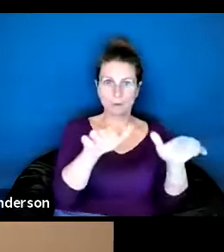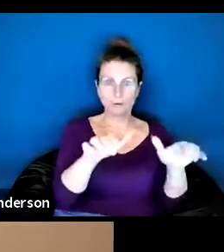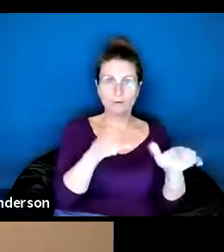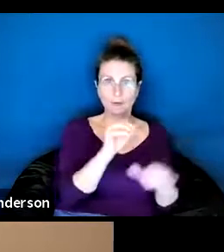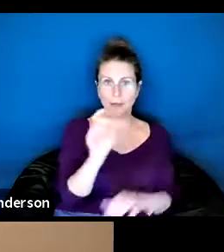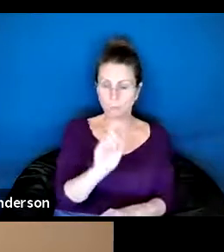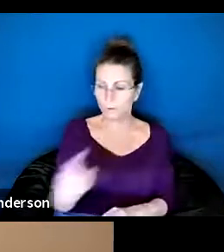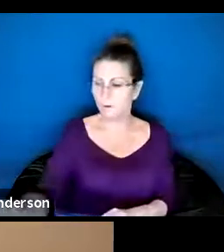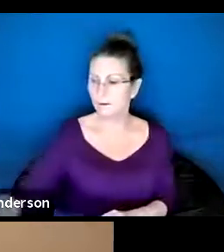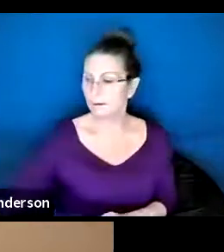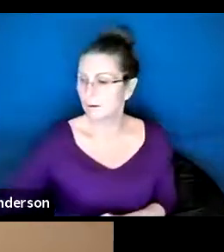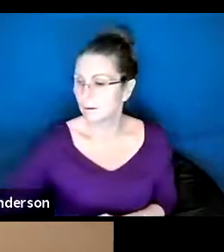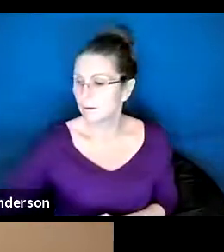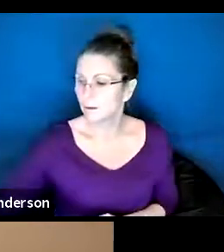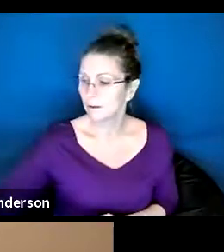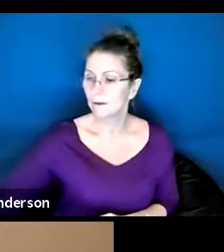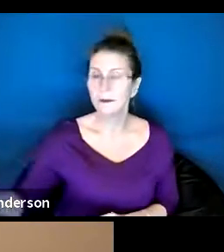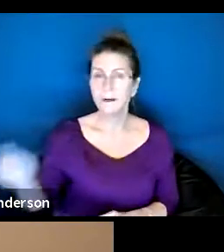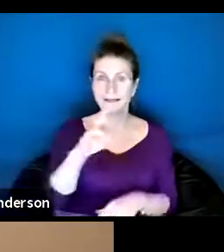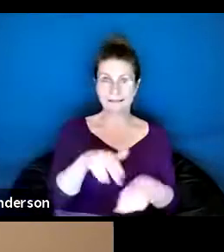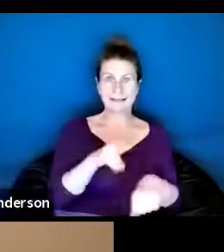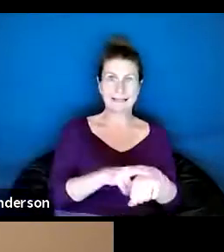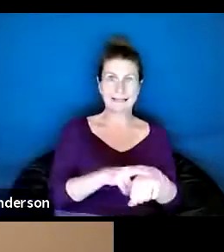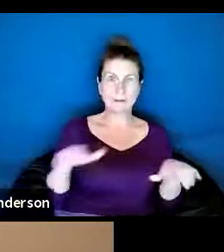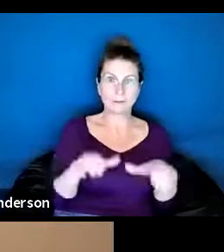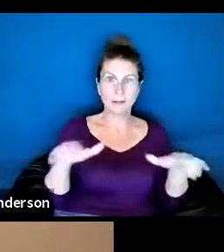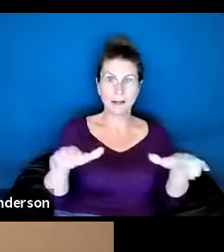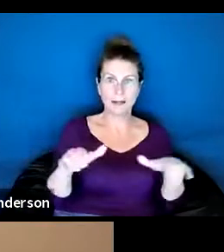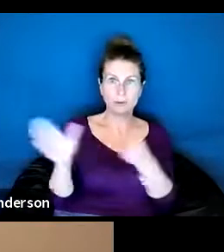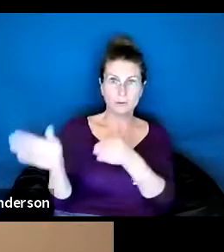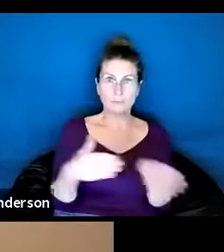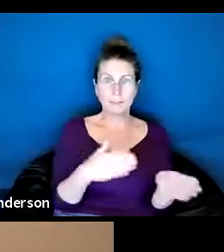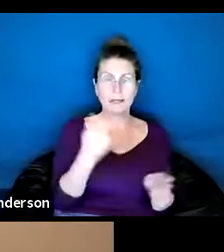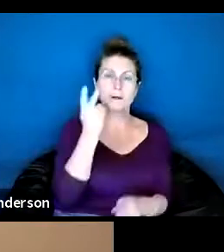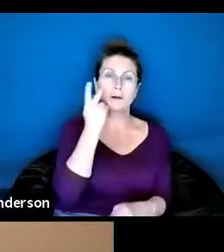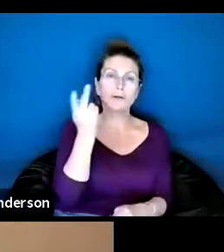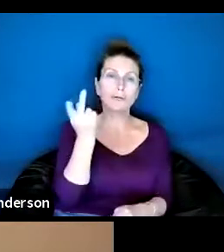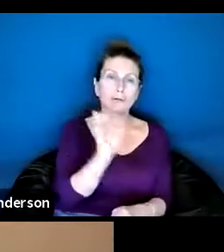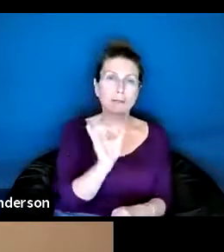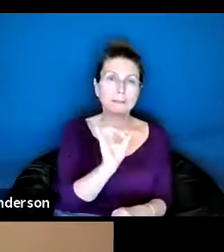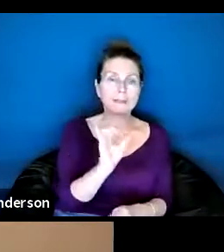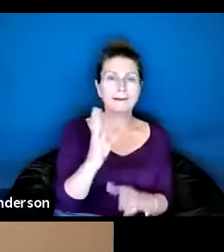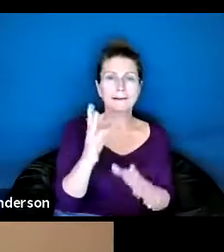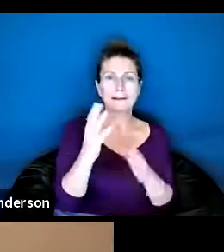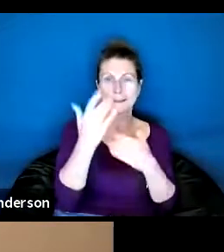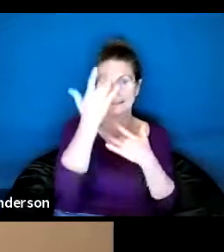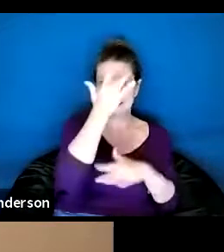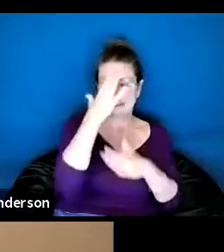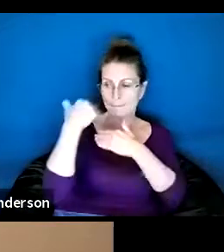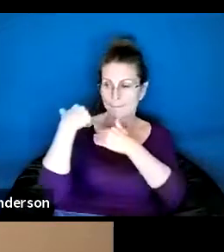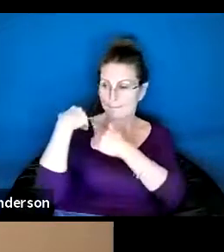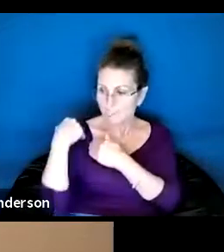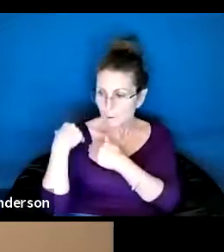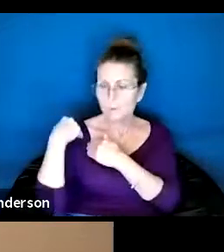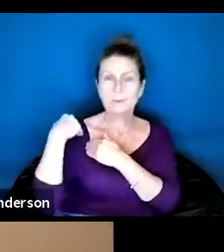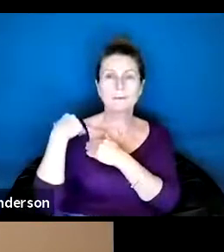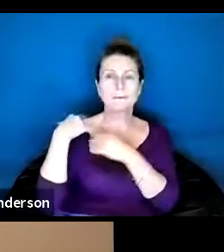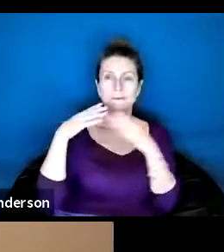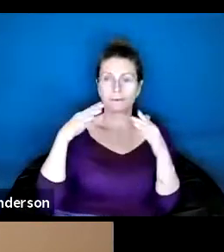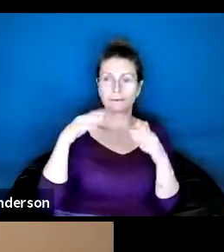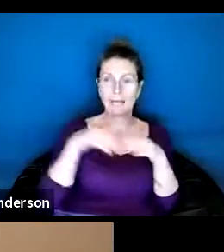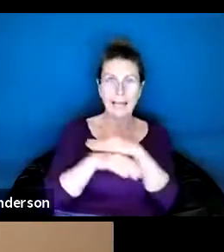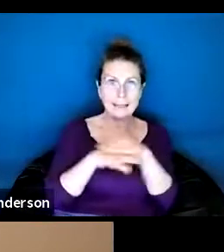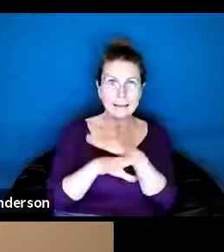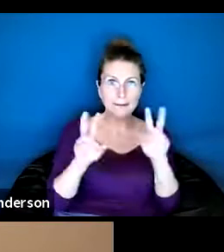So a national action plan looks at the disease burden, the resistance pattern, the access issues, then